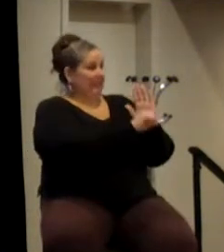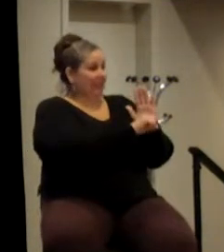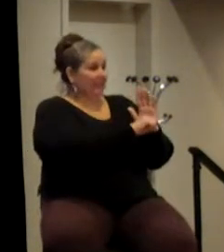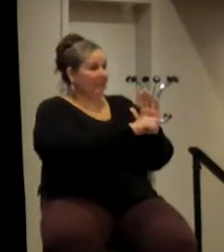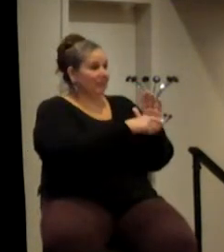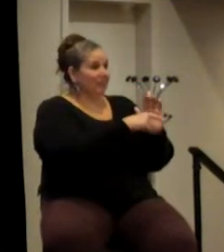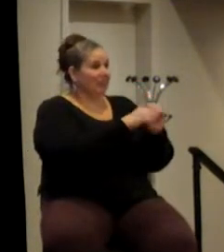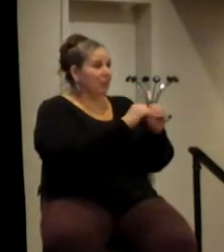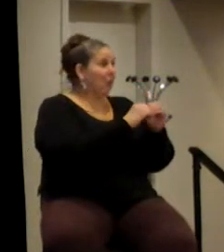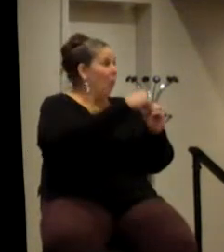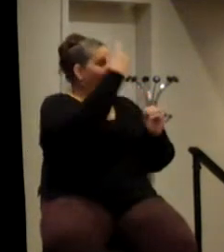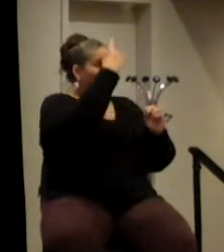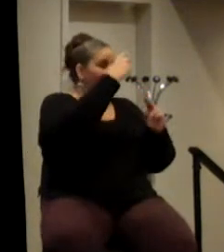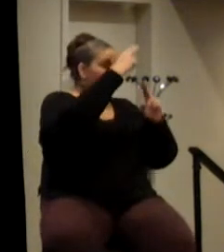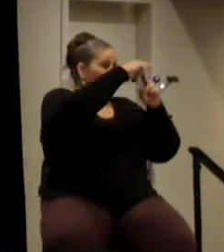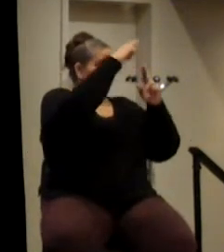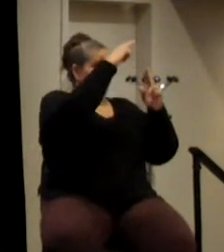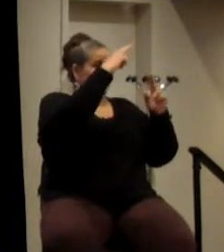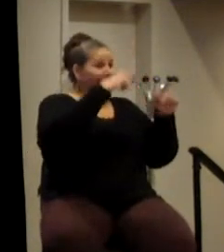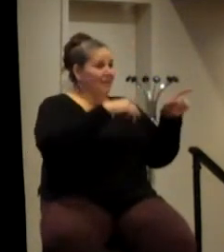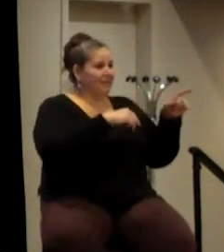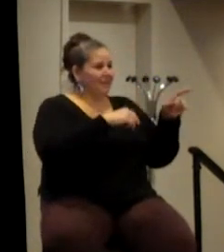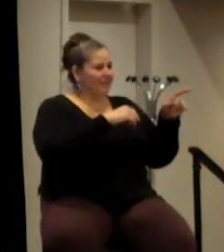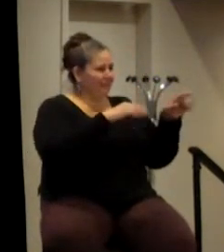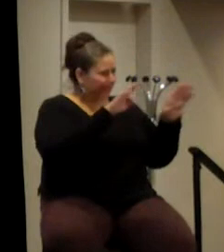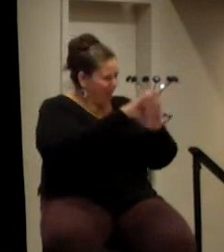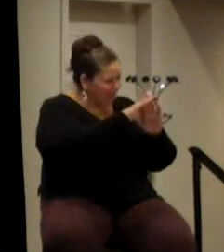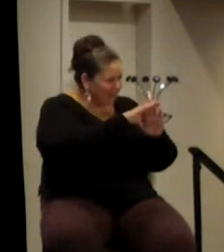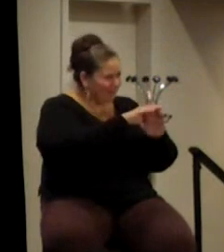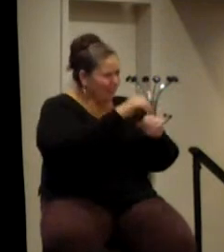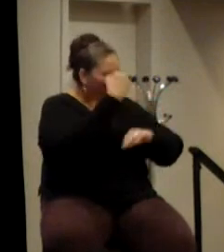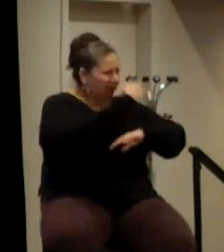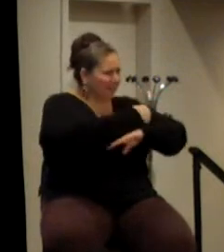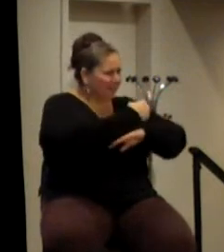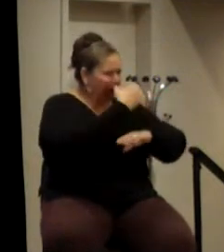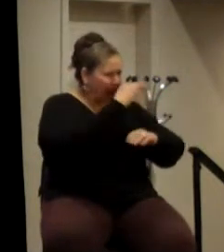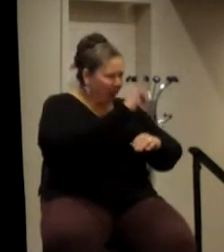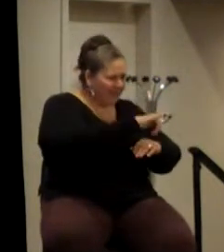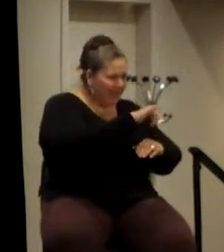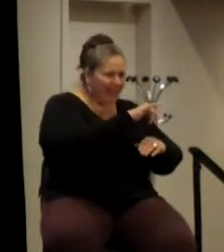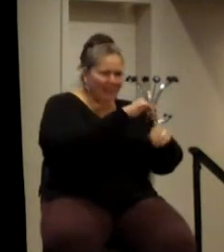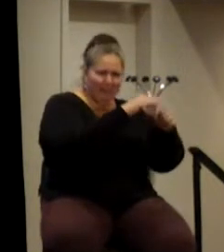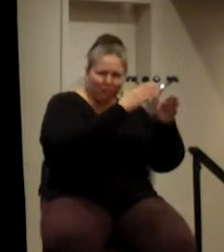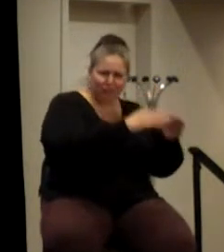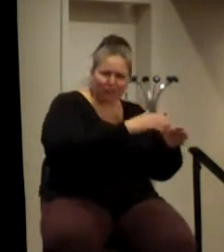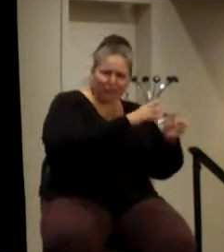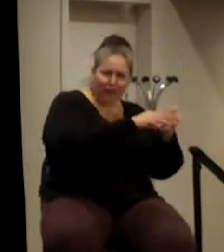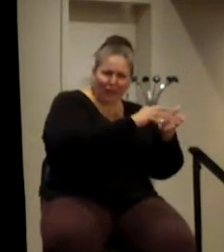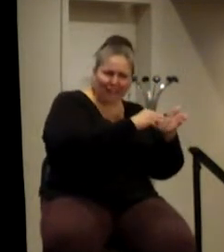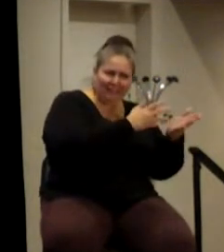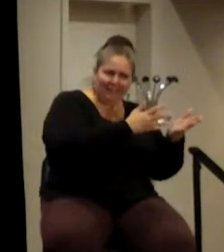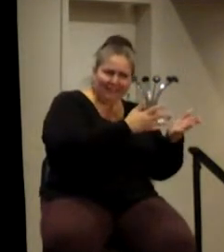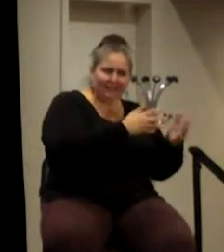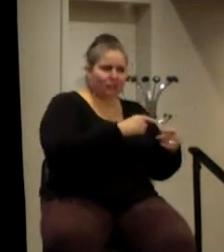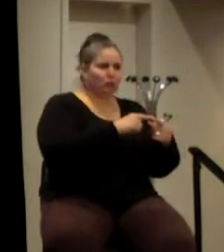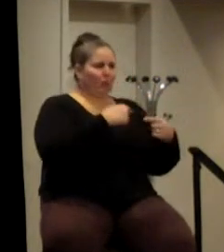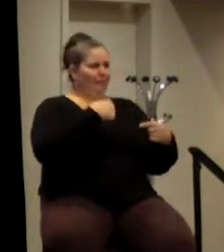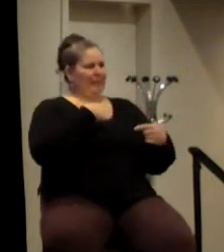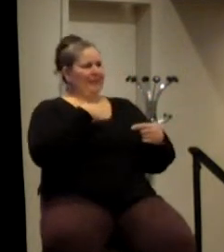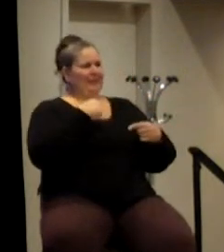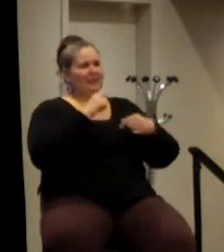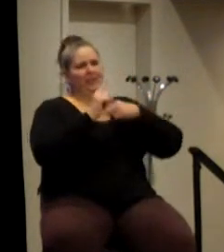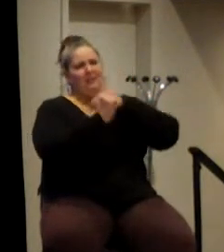down because of this rule for in-person learning, to me it seems punitive. If their positivity rate